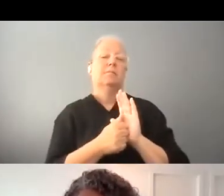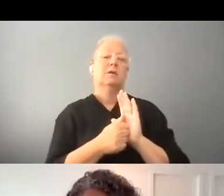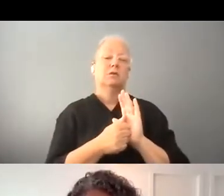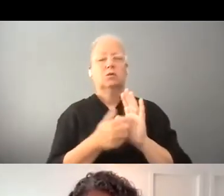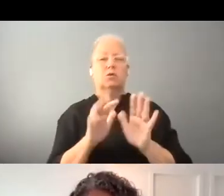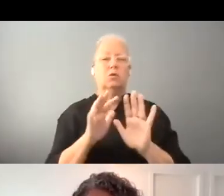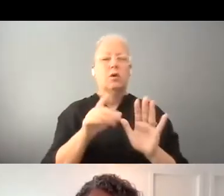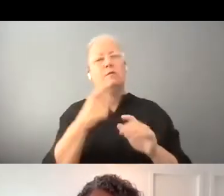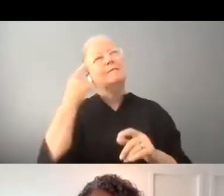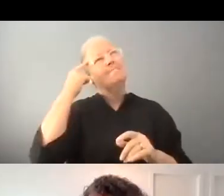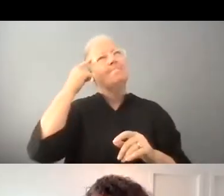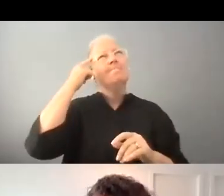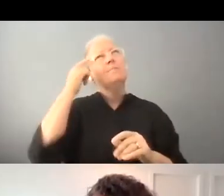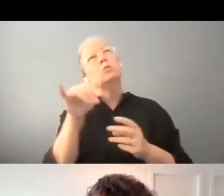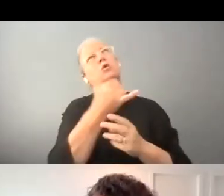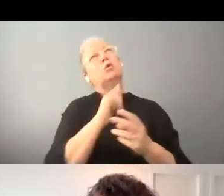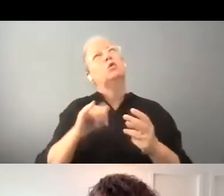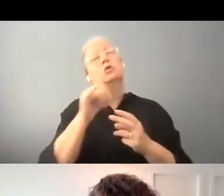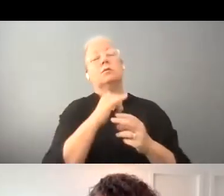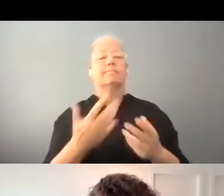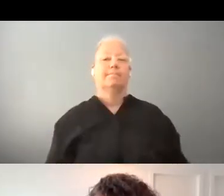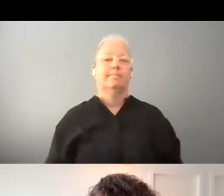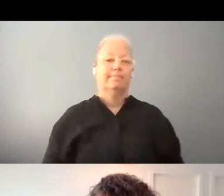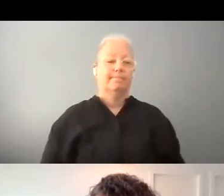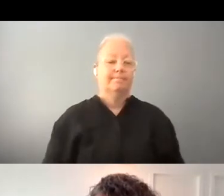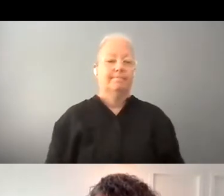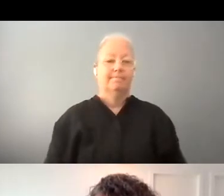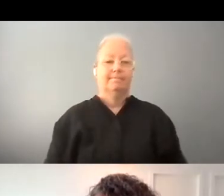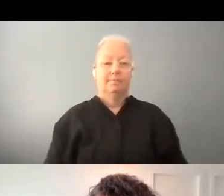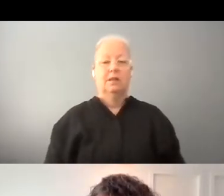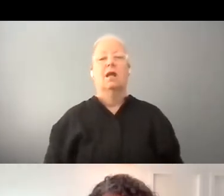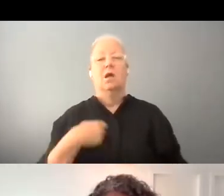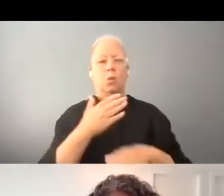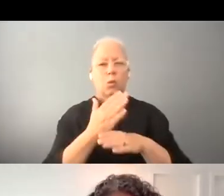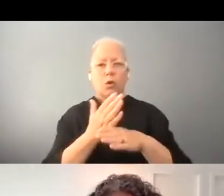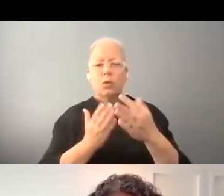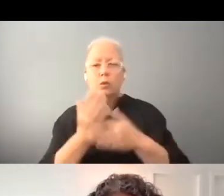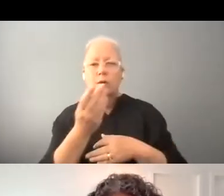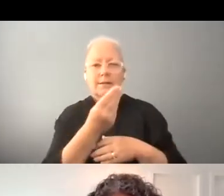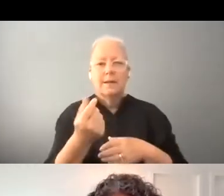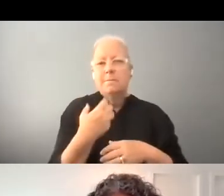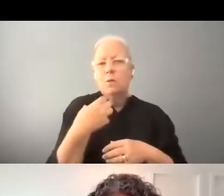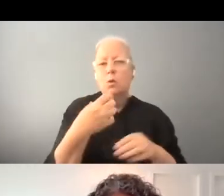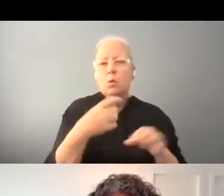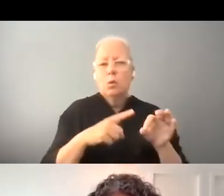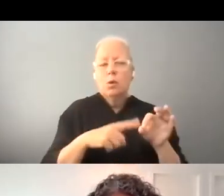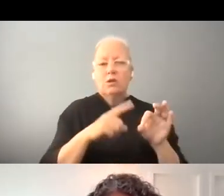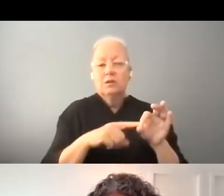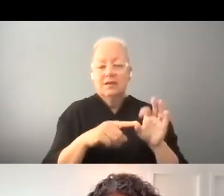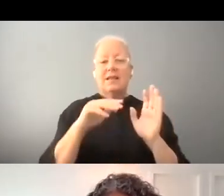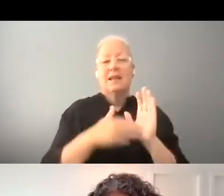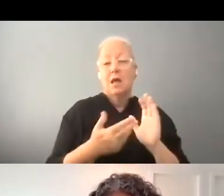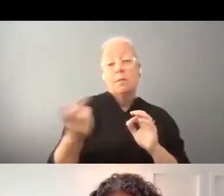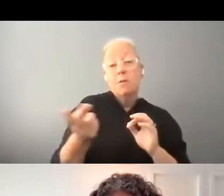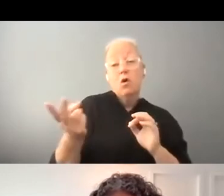discerning about the kind of projects that you're attaching yourself to. I'm going to work through some more questions. I might throw to both of you to have a